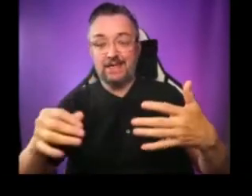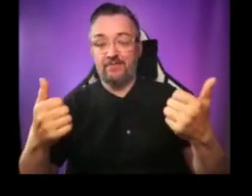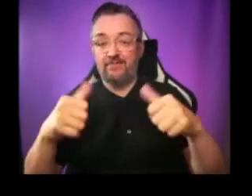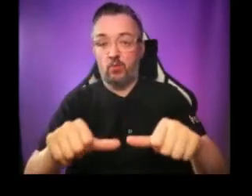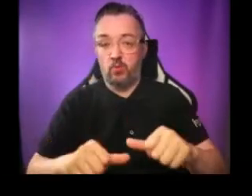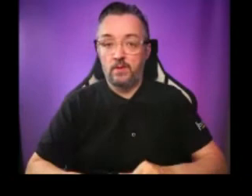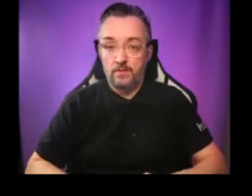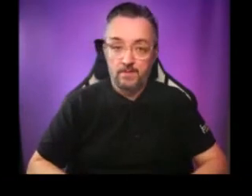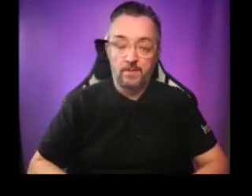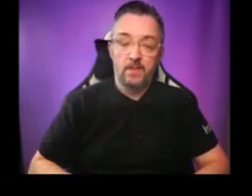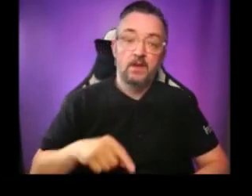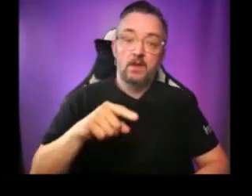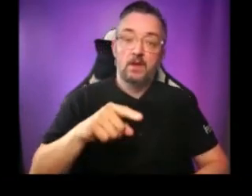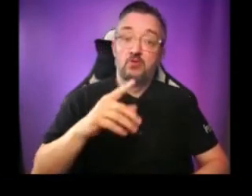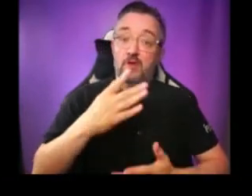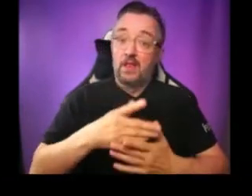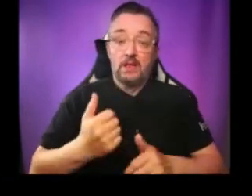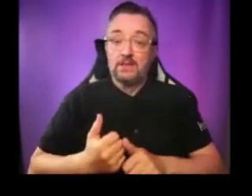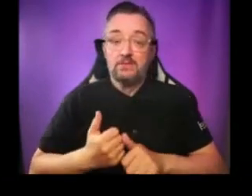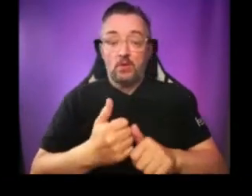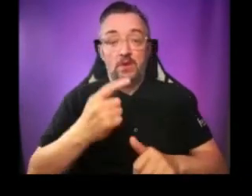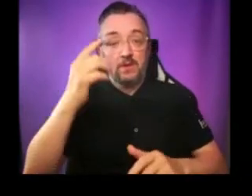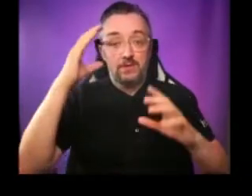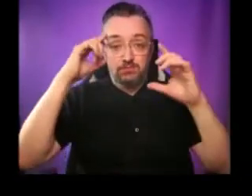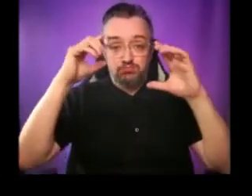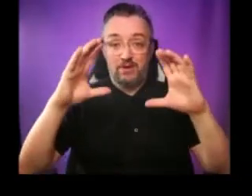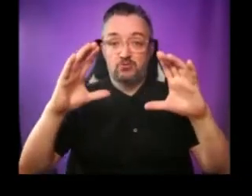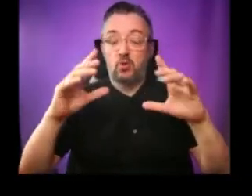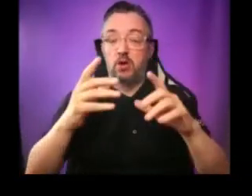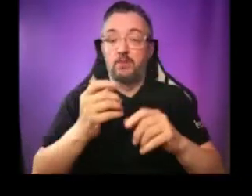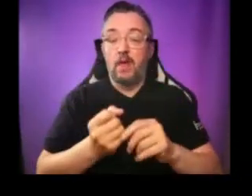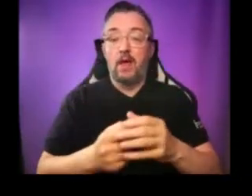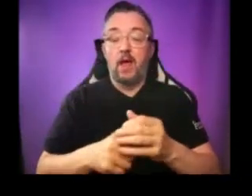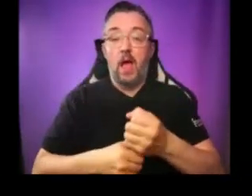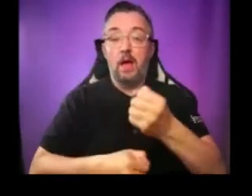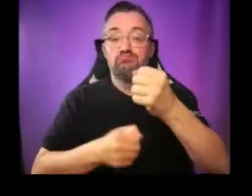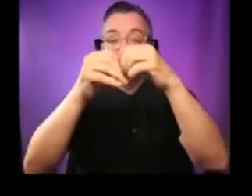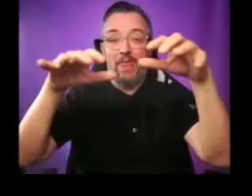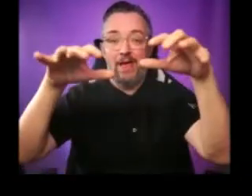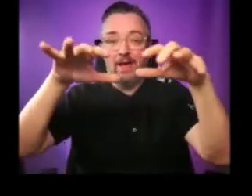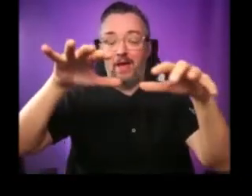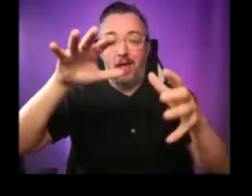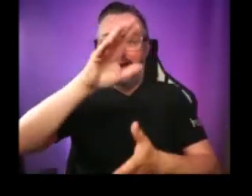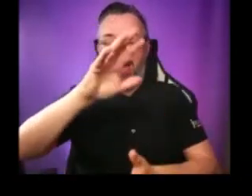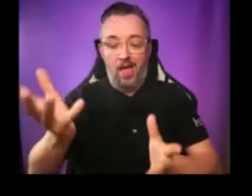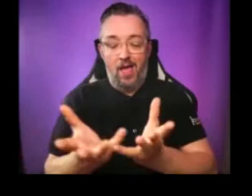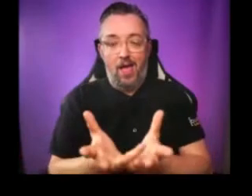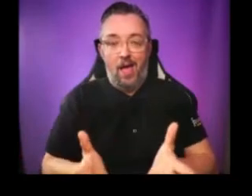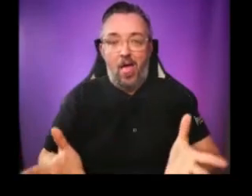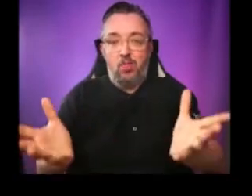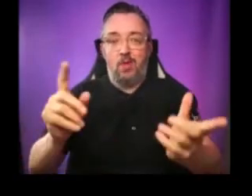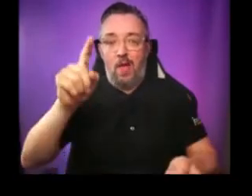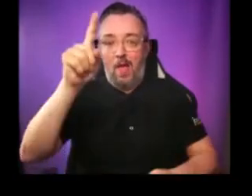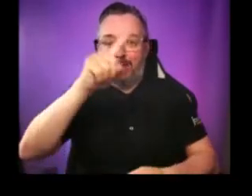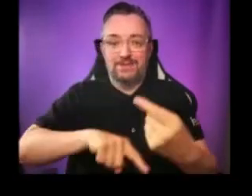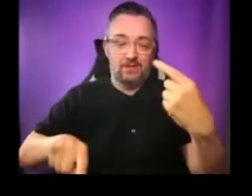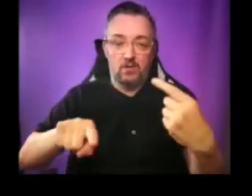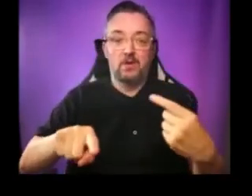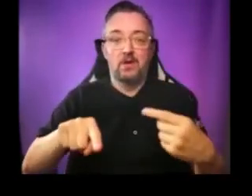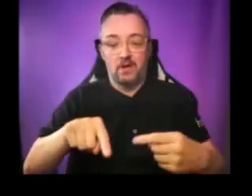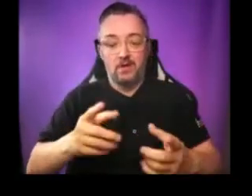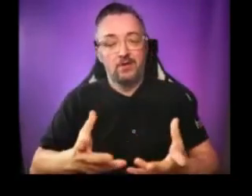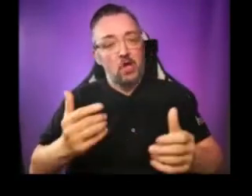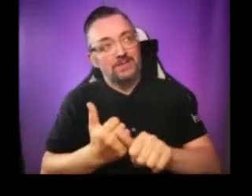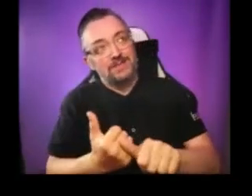So it's supportive of our brain health. So I flipped that umbrella the other way, thinking of physical activity as one of those really critical tools to support that brain,